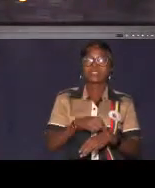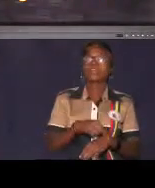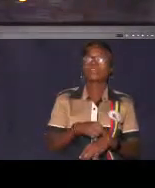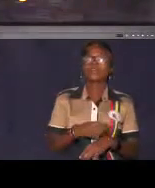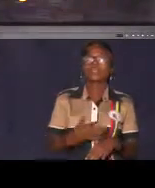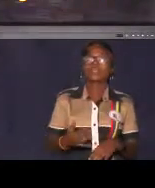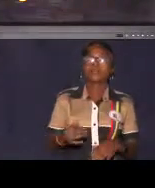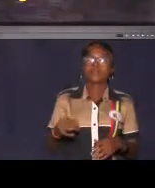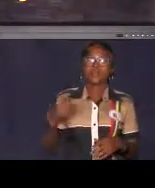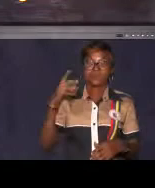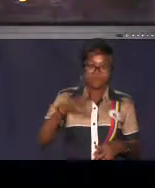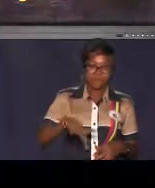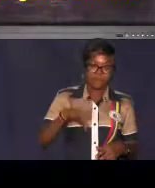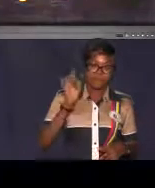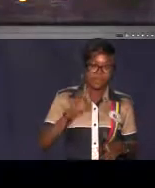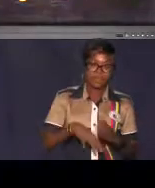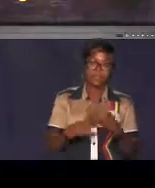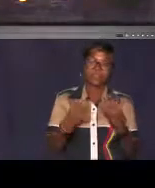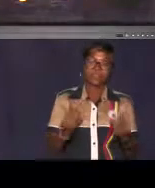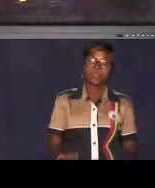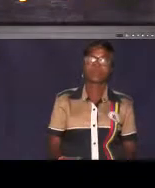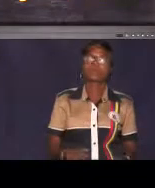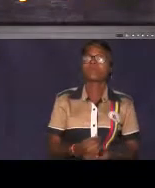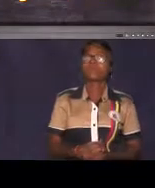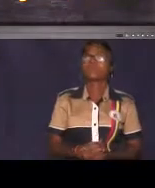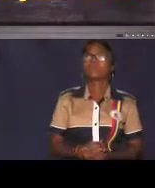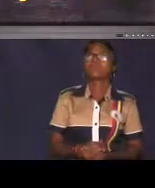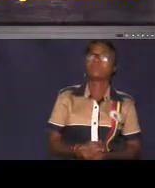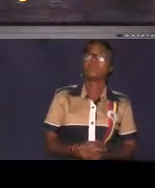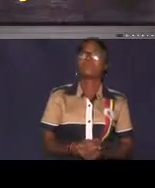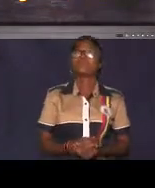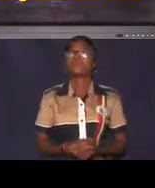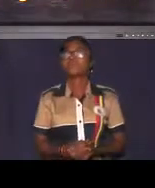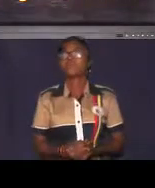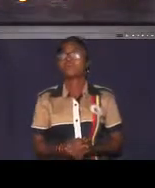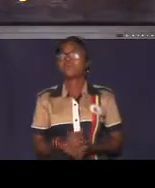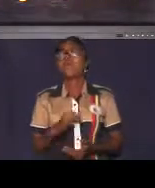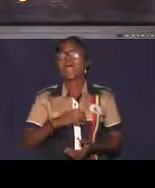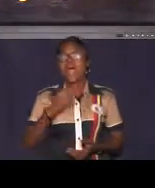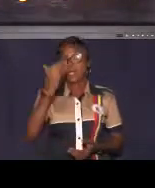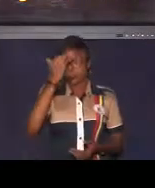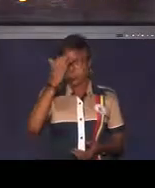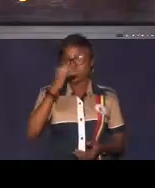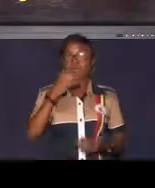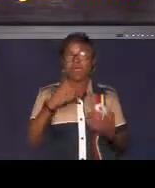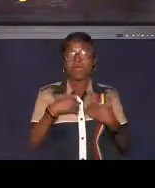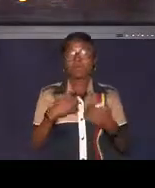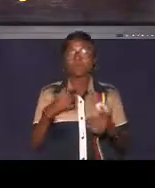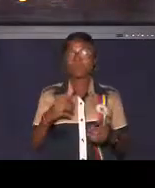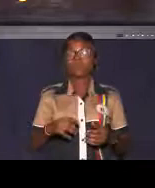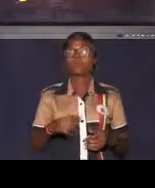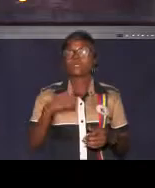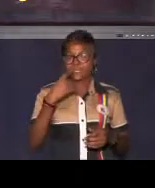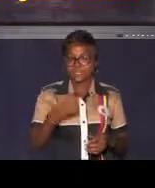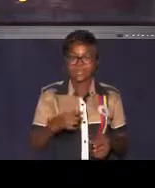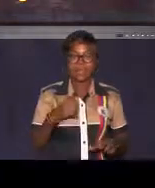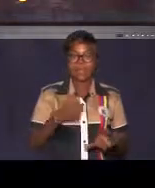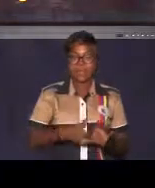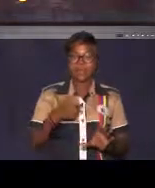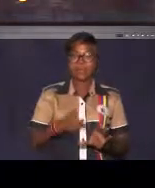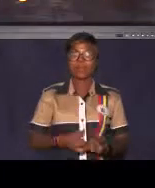soil. Question number 2, list 5 examples of mineral resources in Nigeria. I know you have to mention